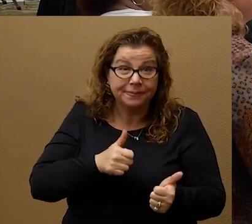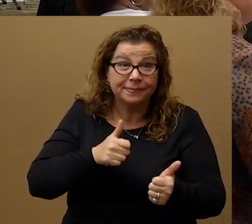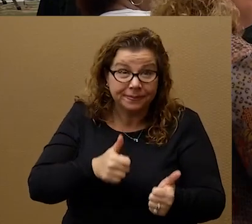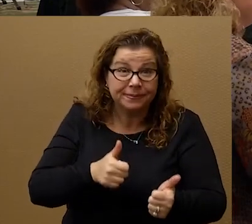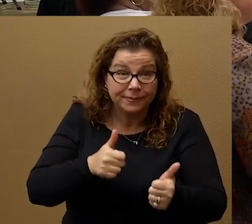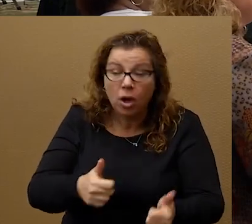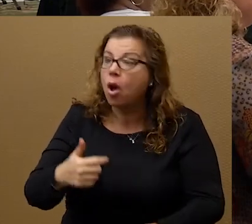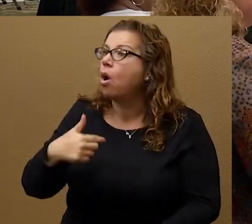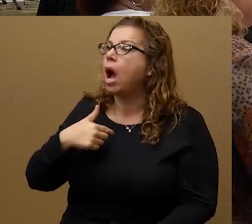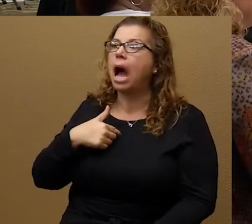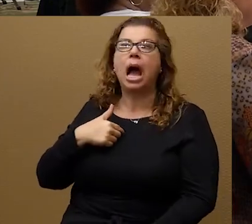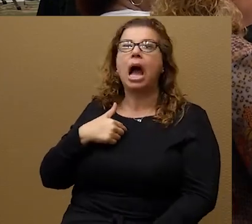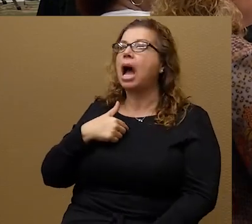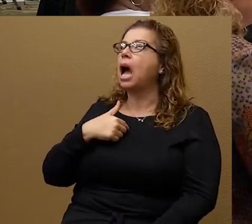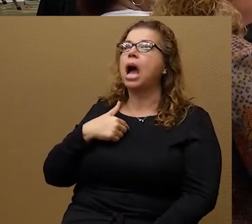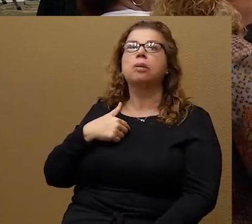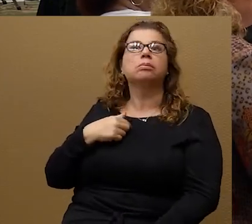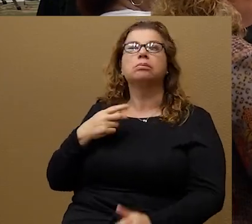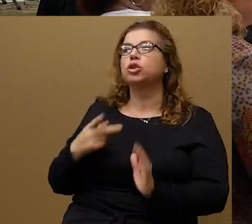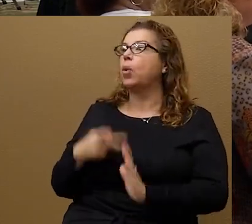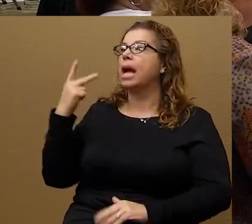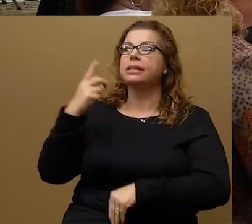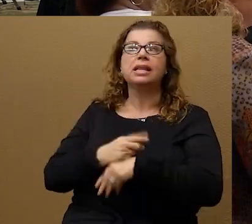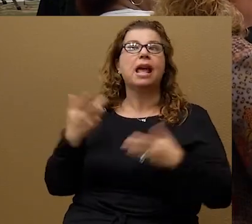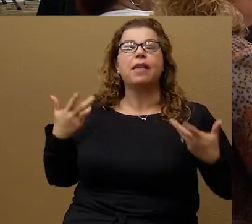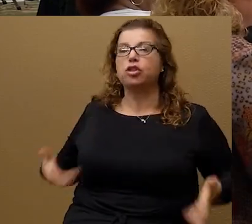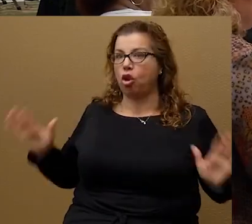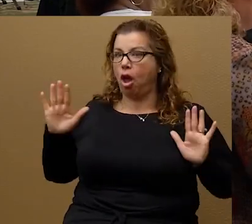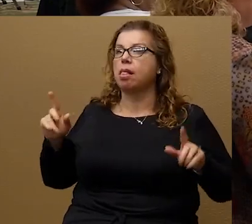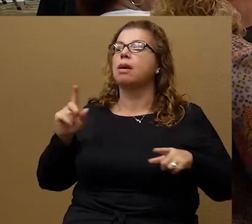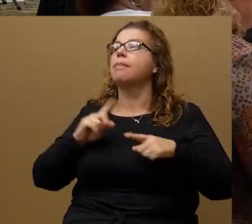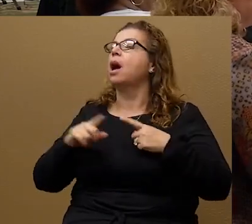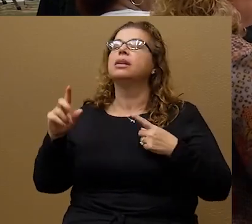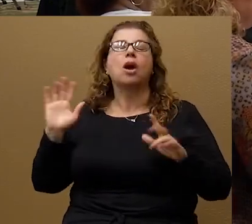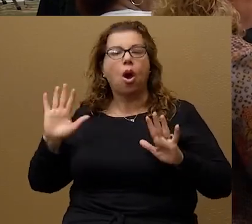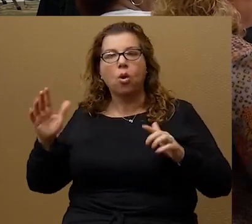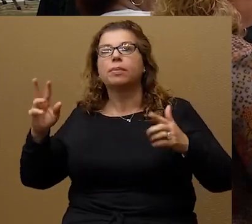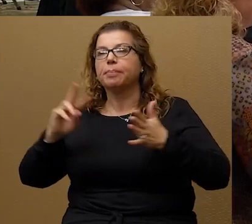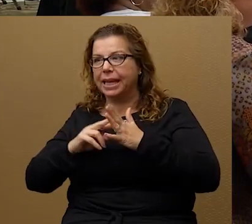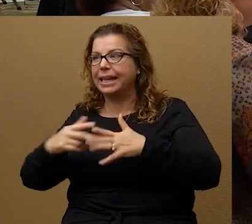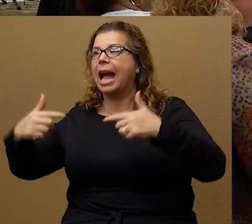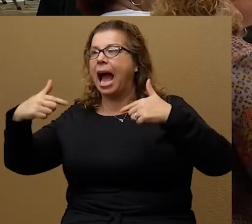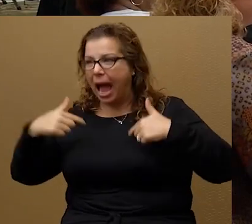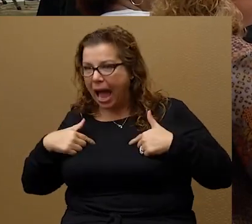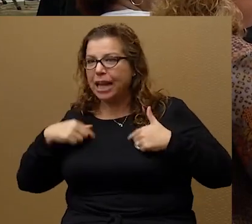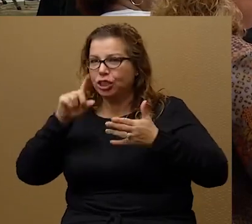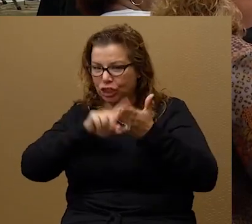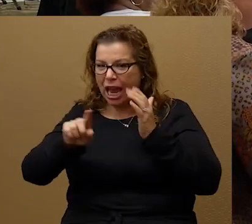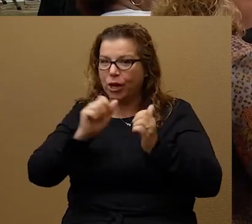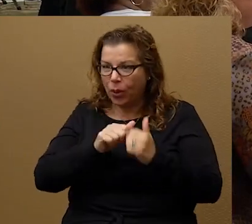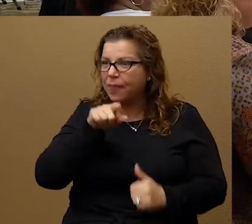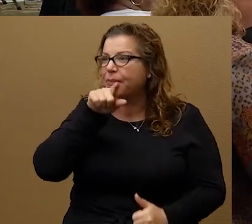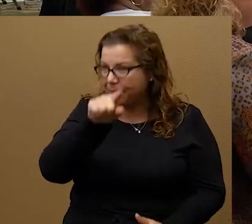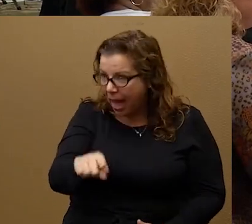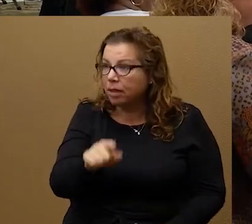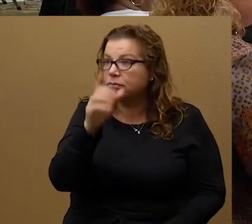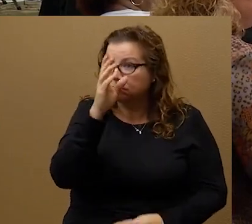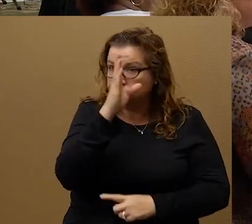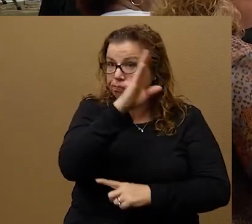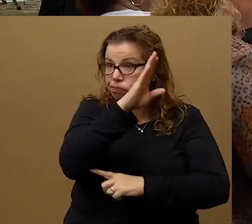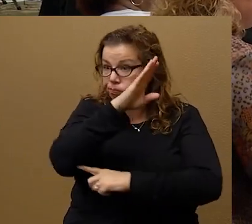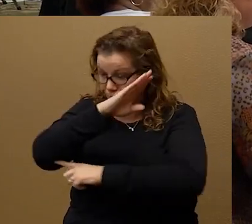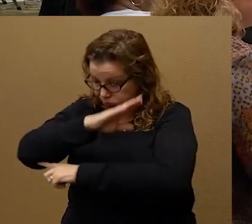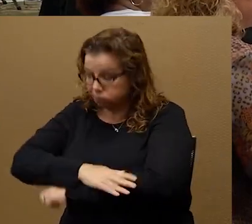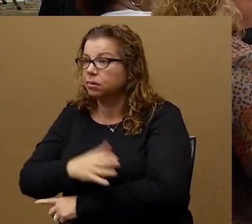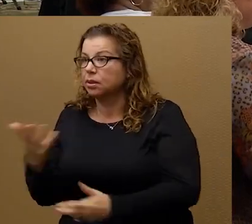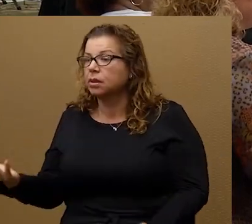only. So with that student, they need to I mean, every situation. Right, if there's that high of a need of attention, you